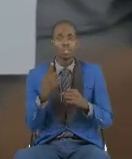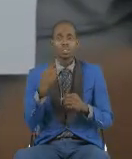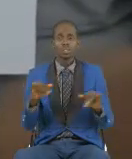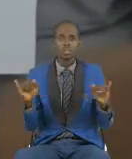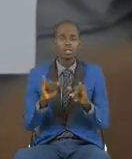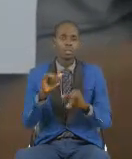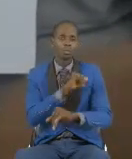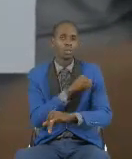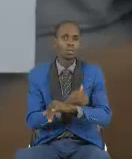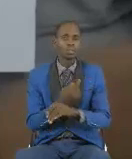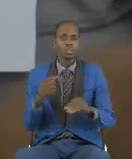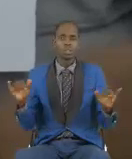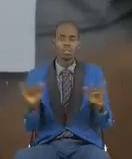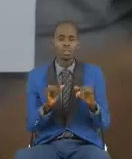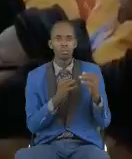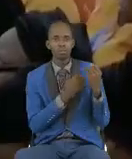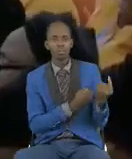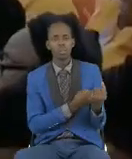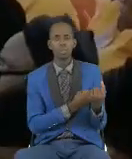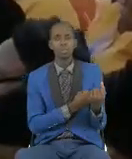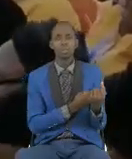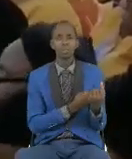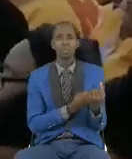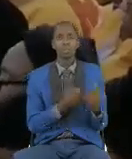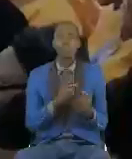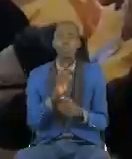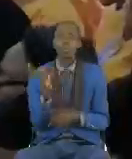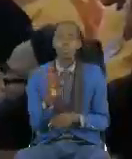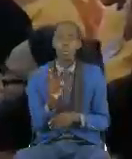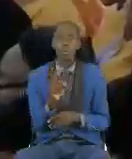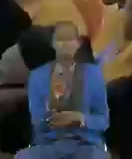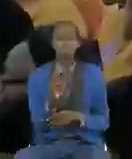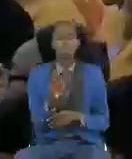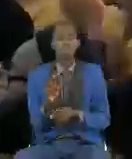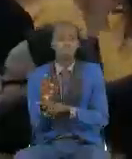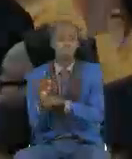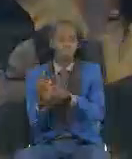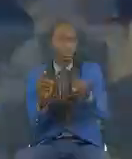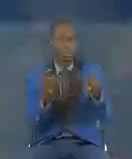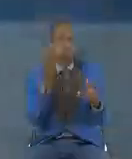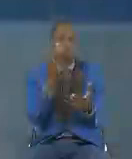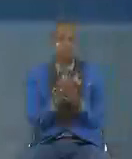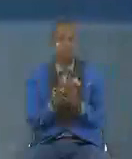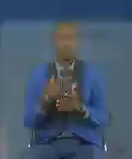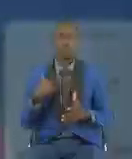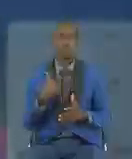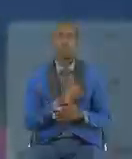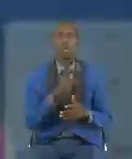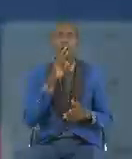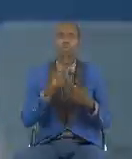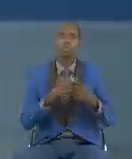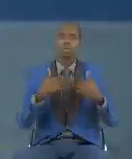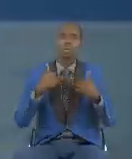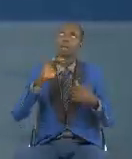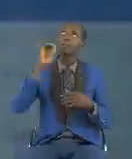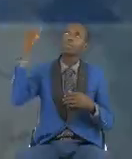the same courage, and the same boldness where they stopped, but to have grace and continue from